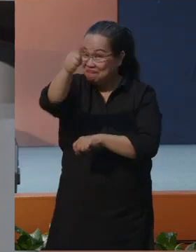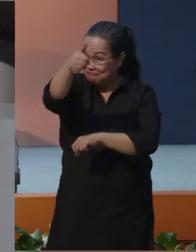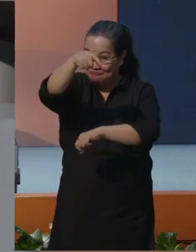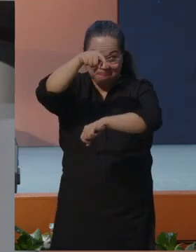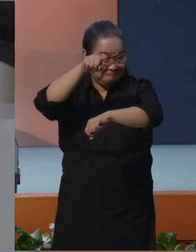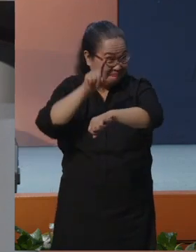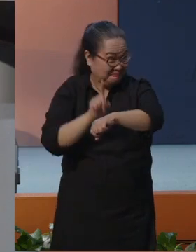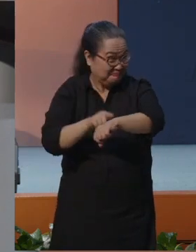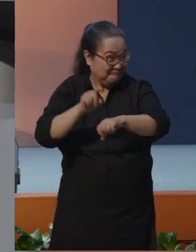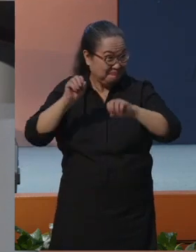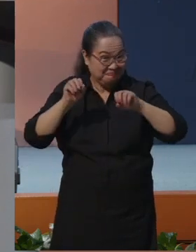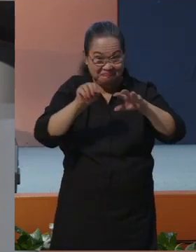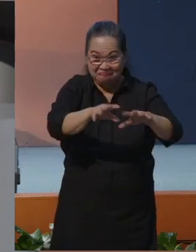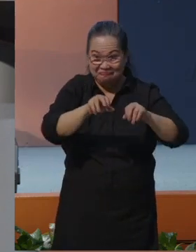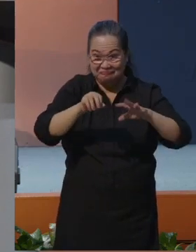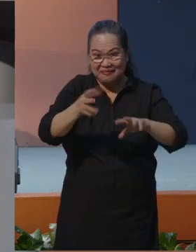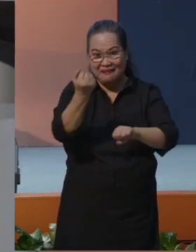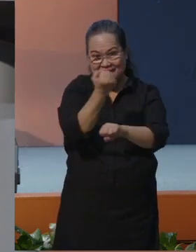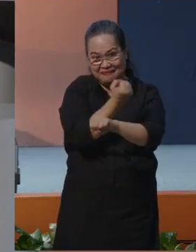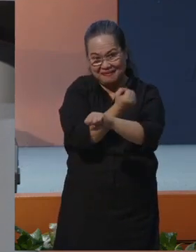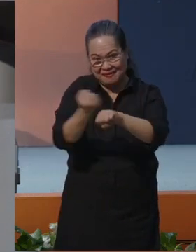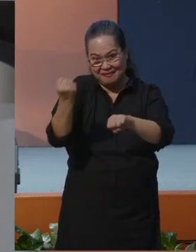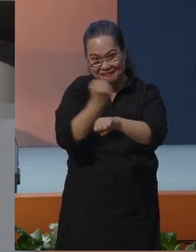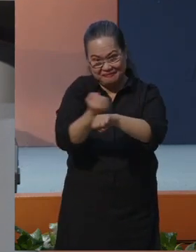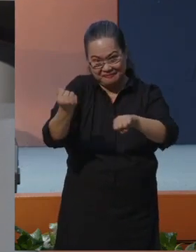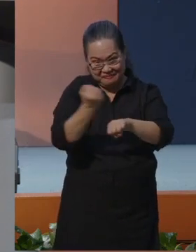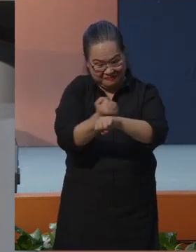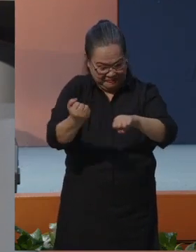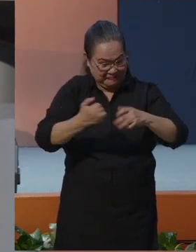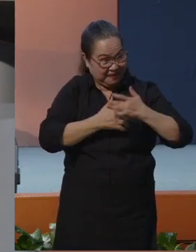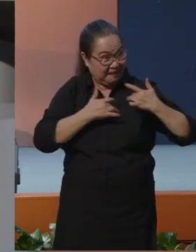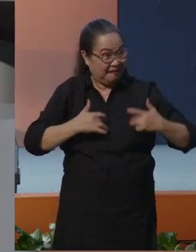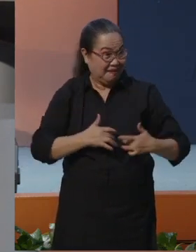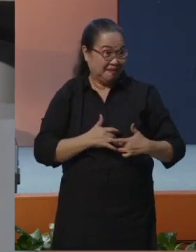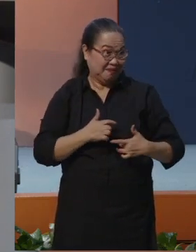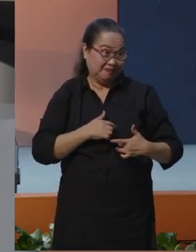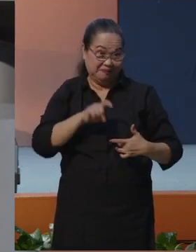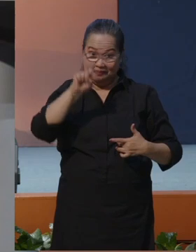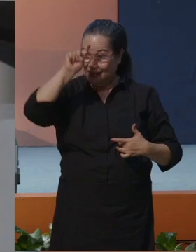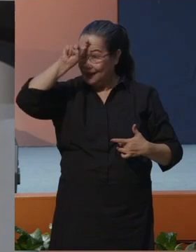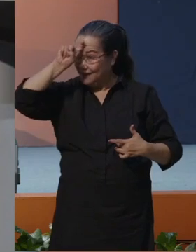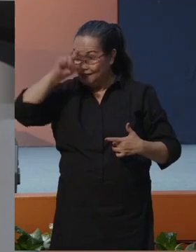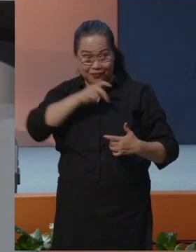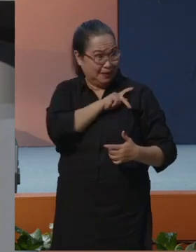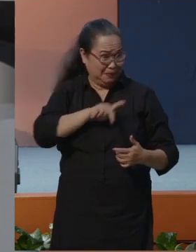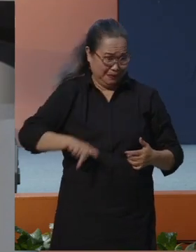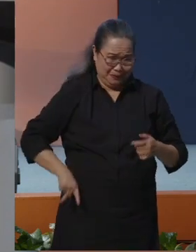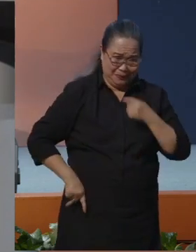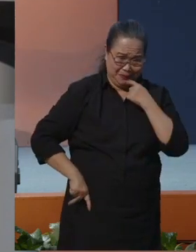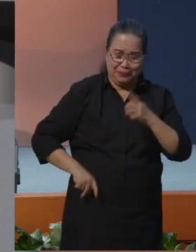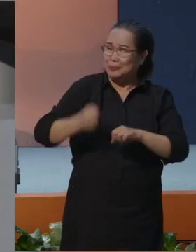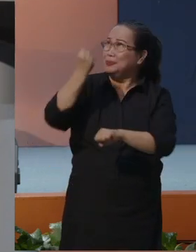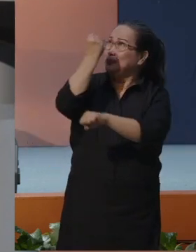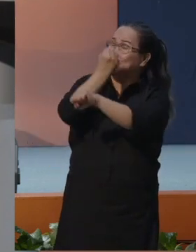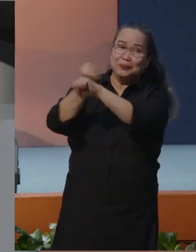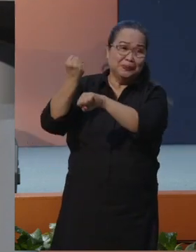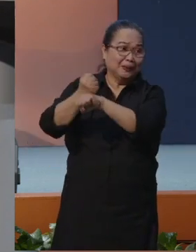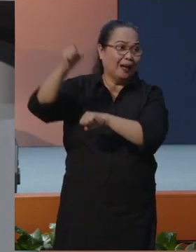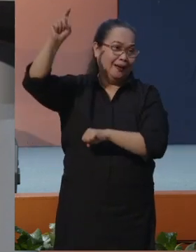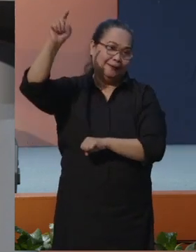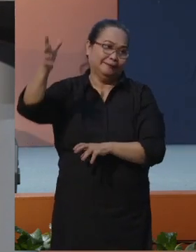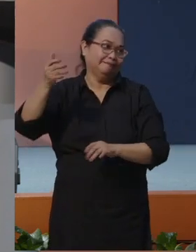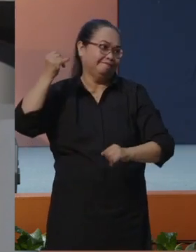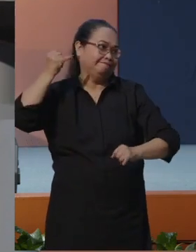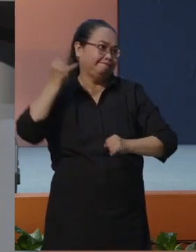ng hearts nila? Ang explanation po nito ay ganito. Sa Romans chapter